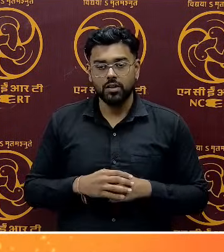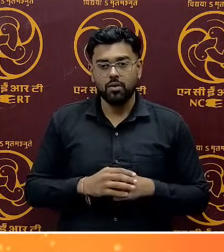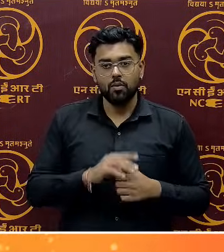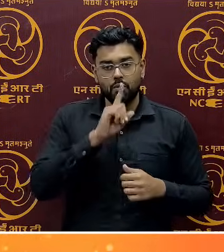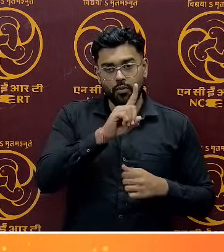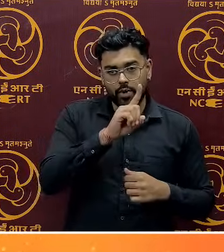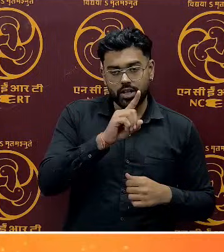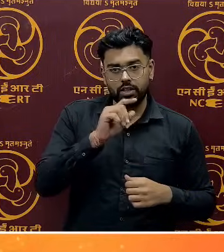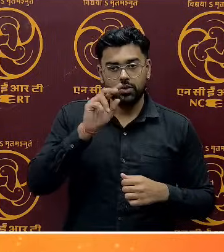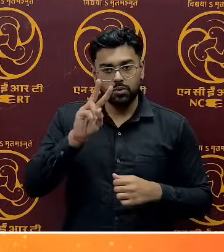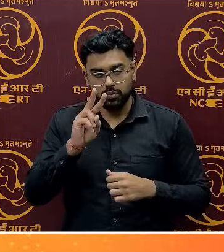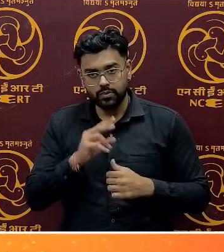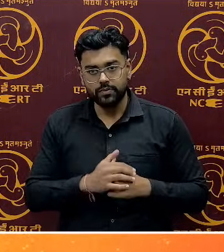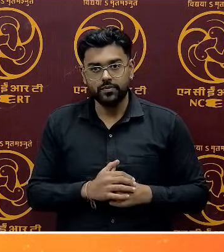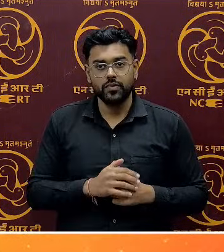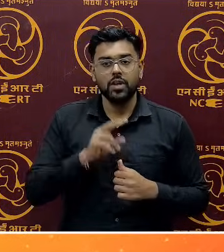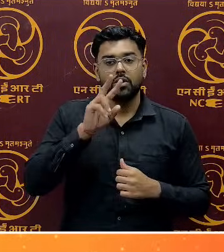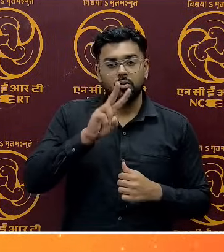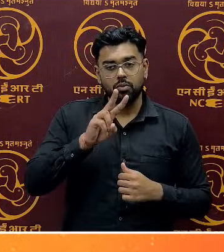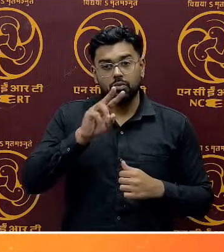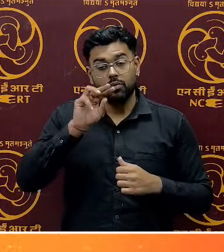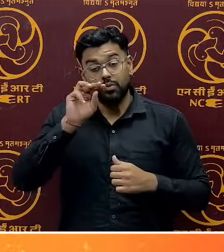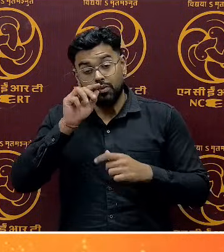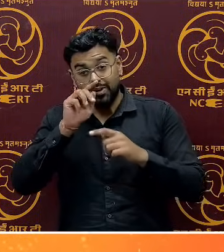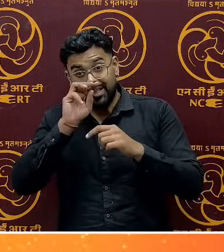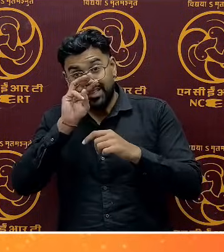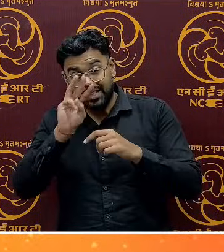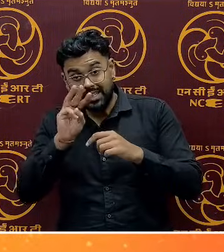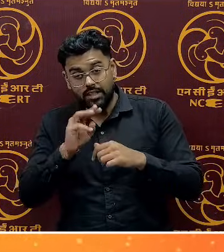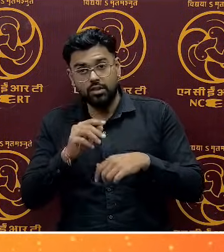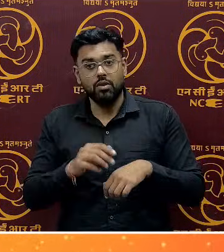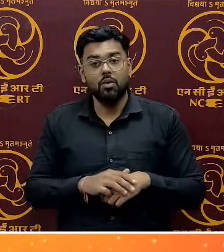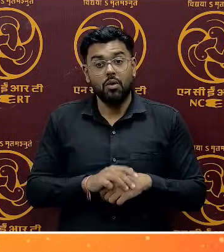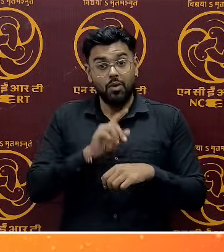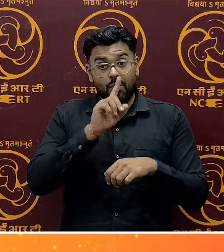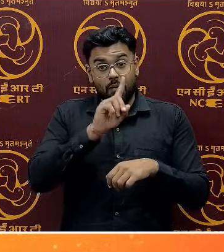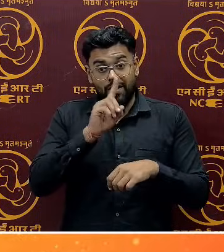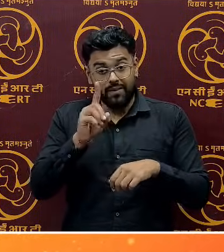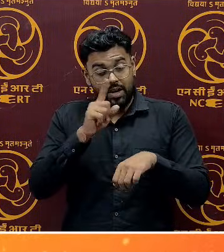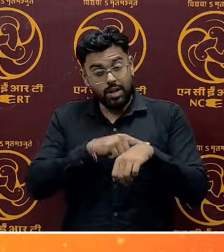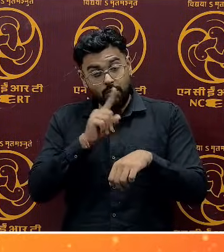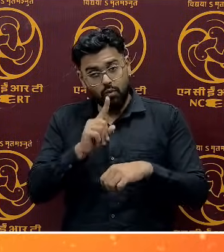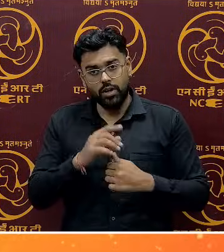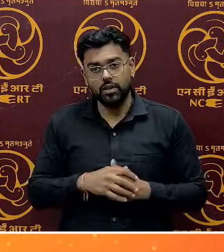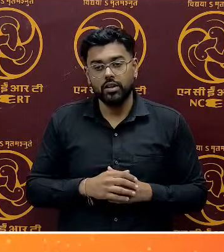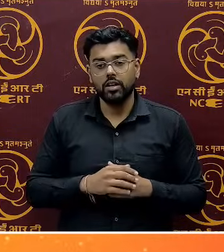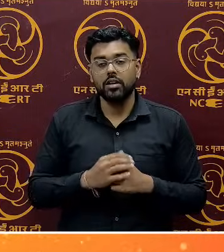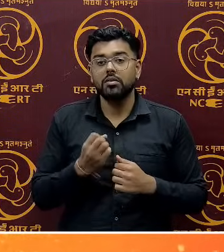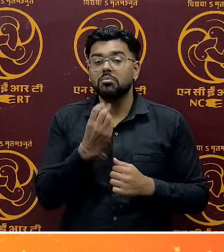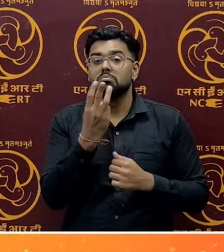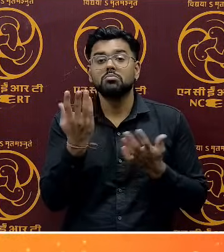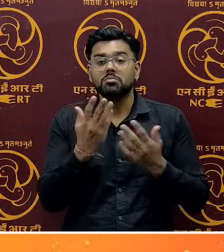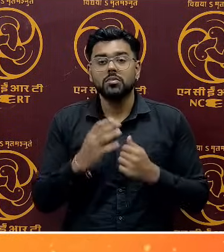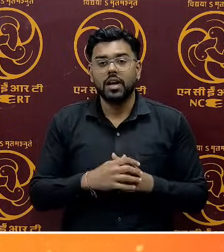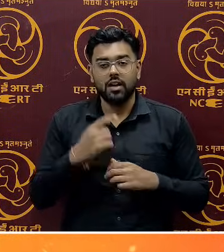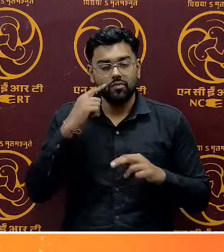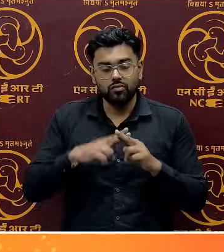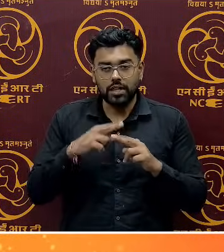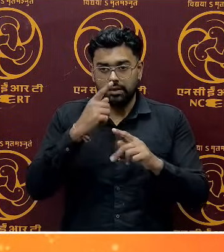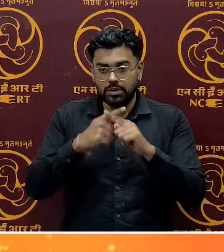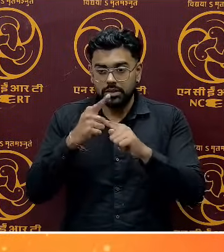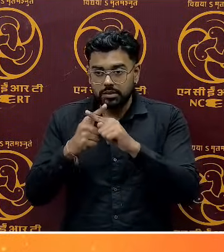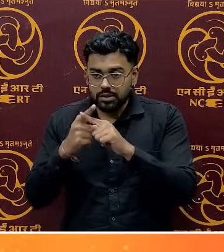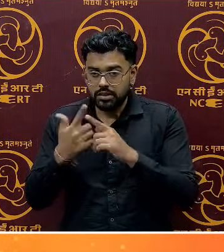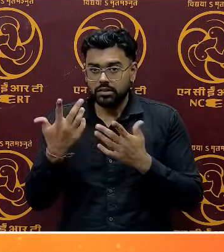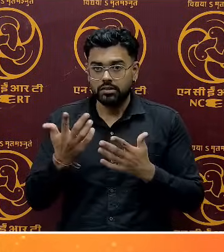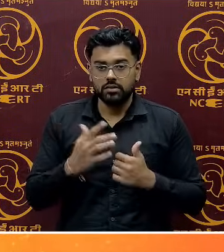2, 2 3s and 1 11. What is the number? On multiplying the prime